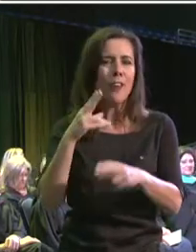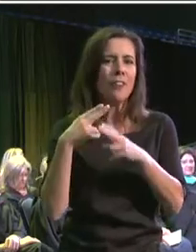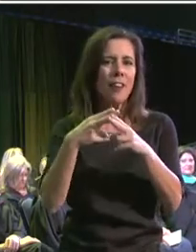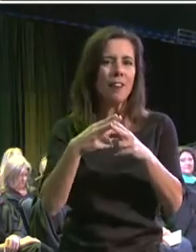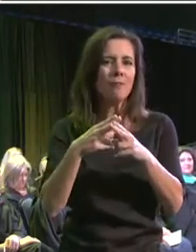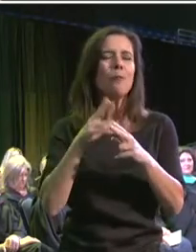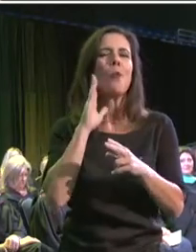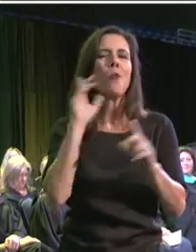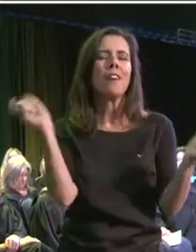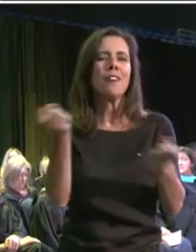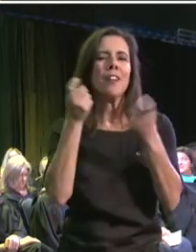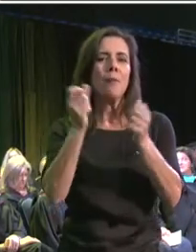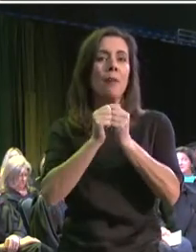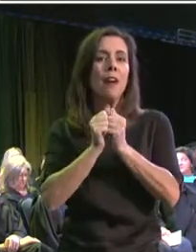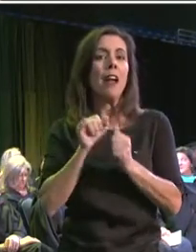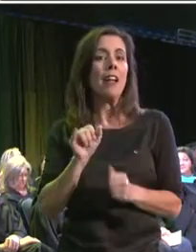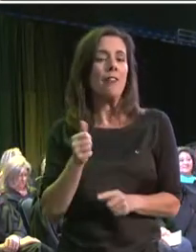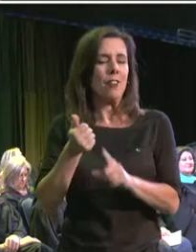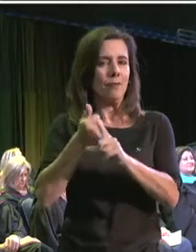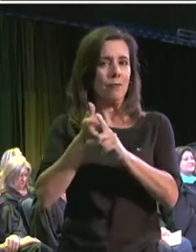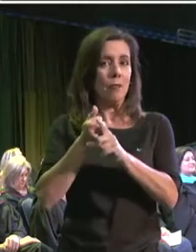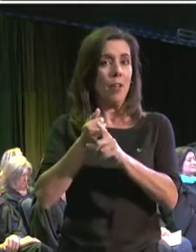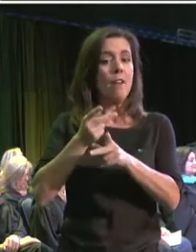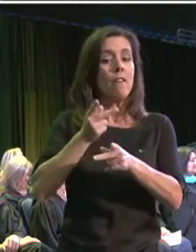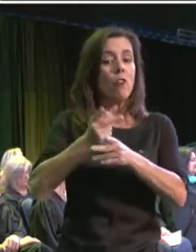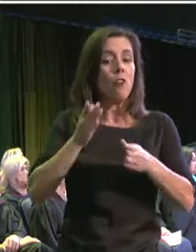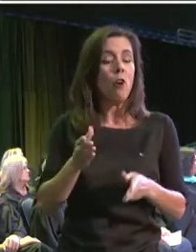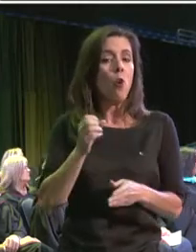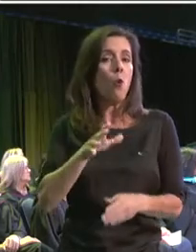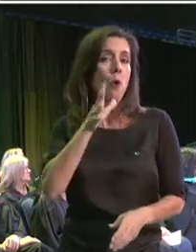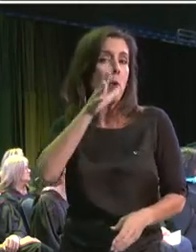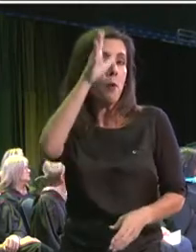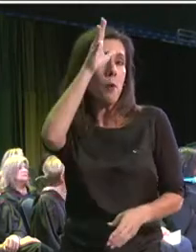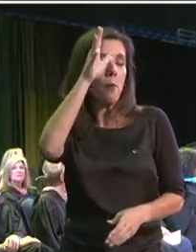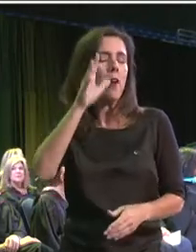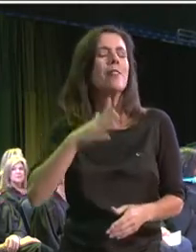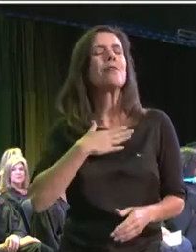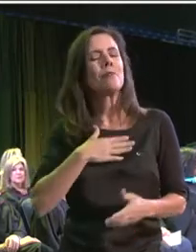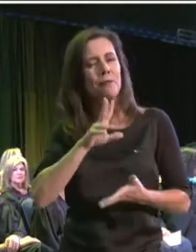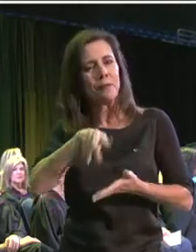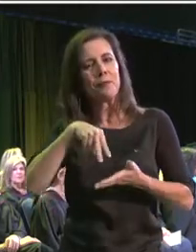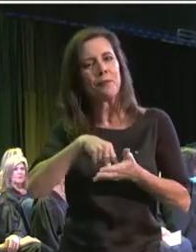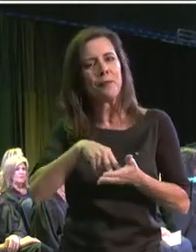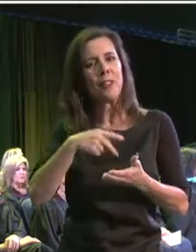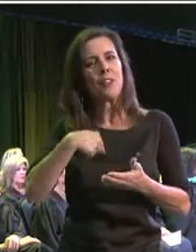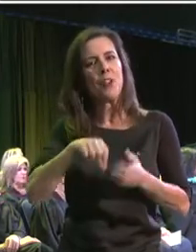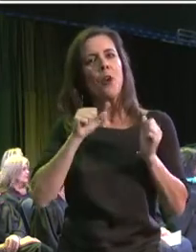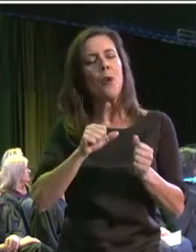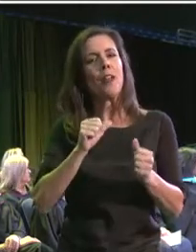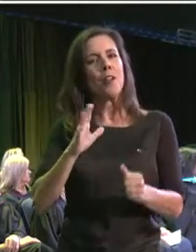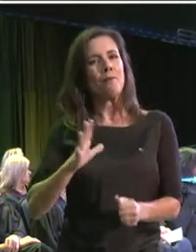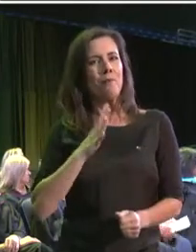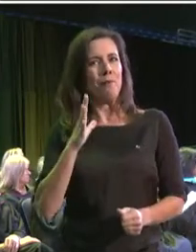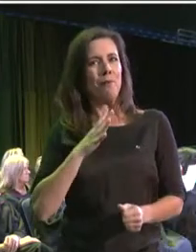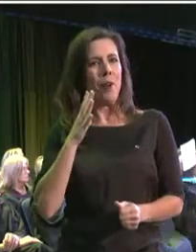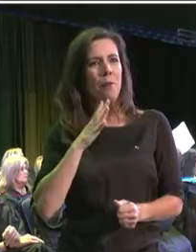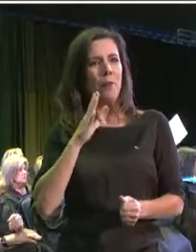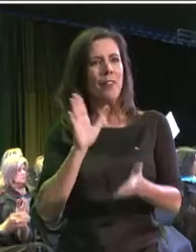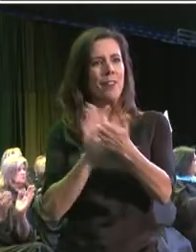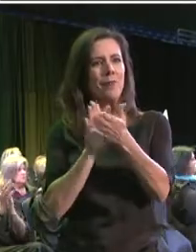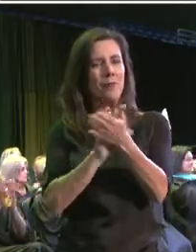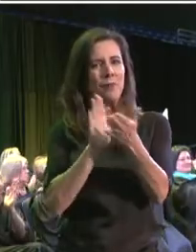you. So if you are the parent or guardian of a graduating senior, would you please stand and let us properly recognize